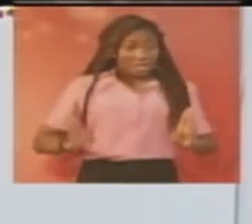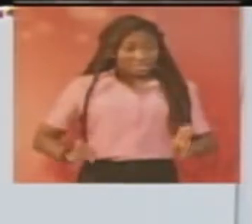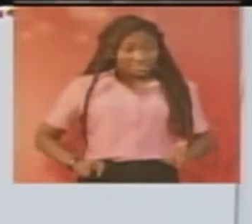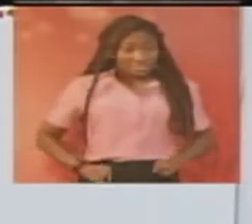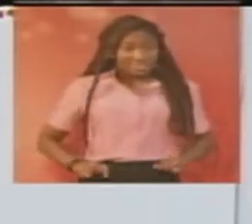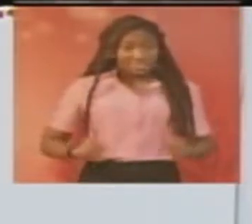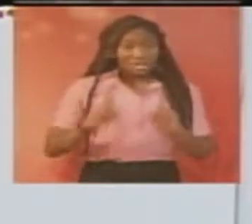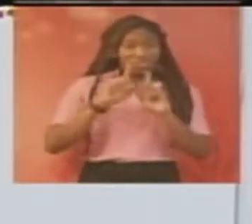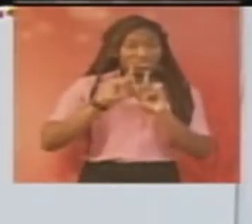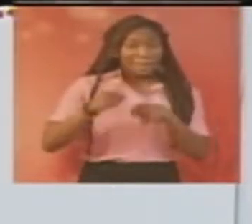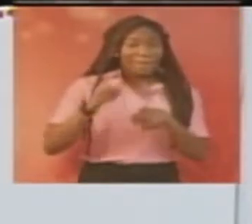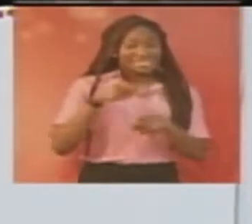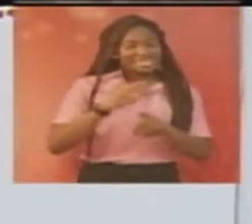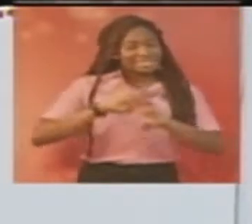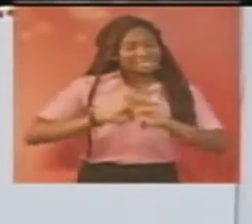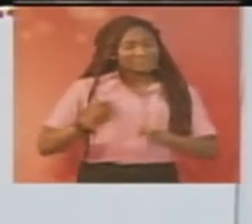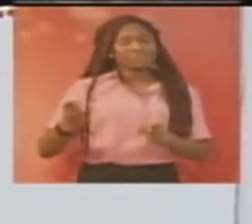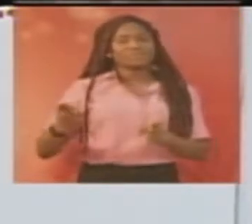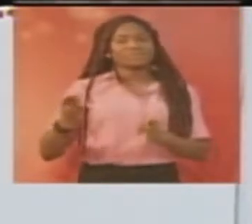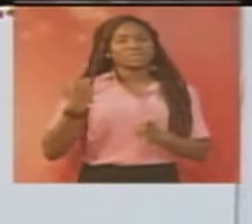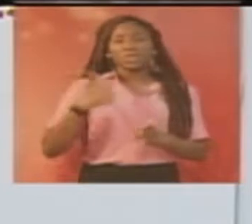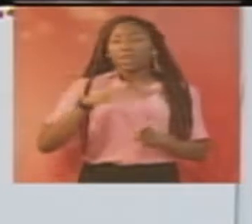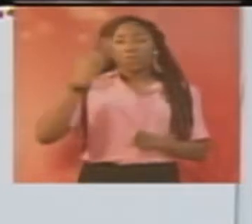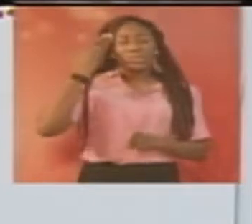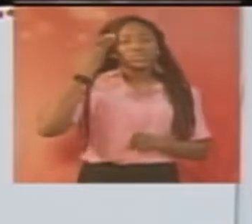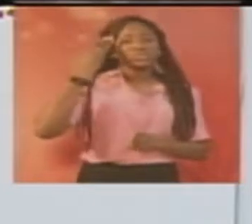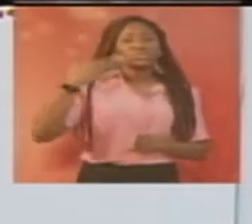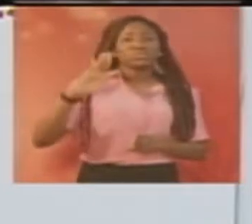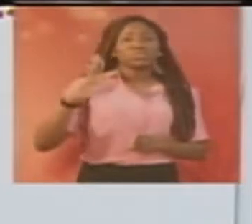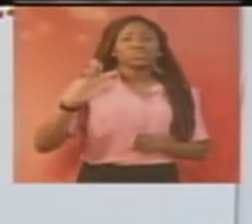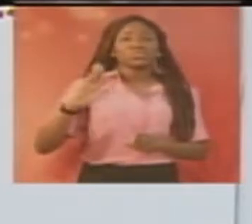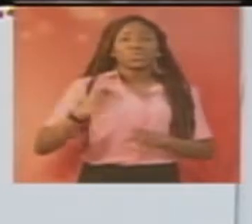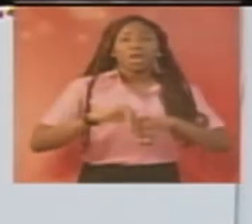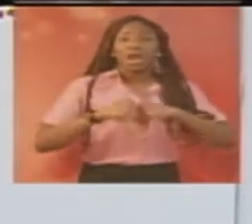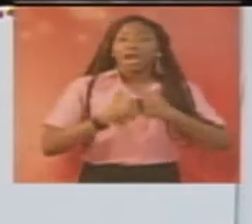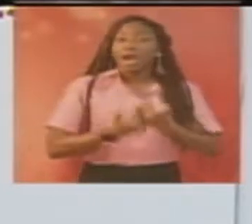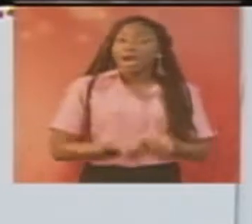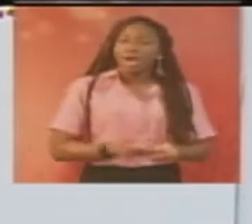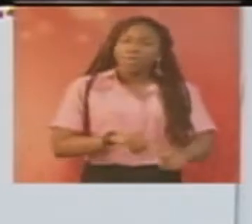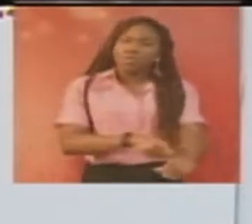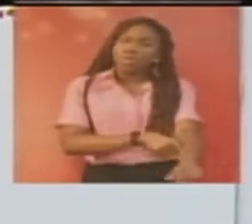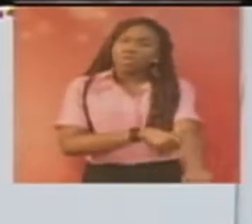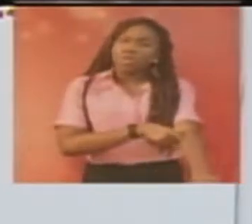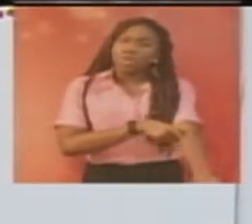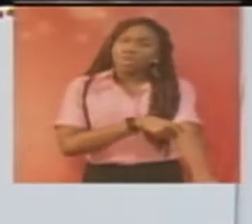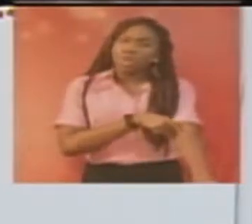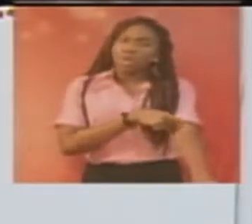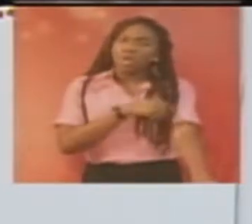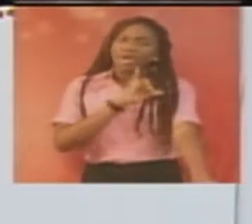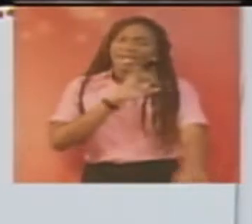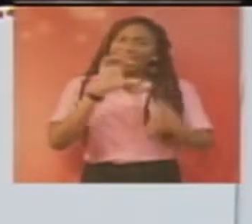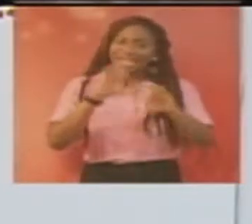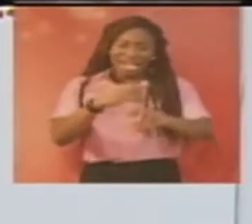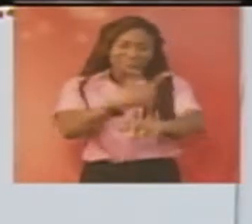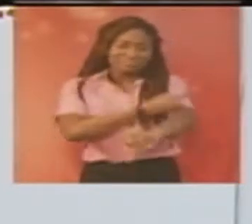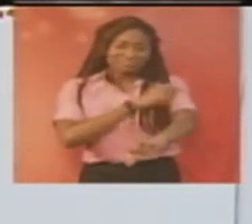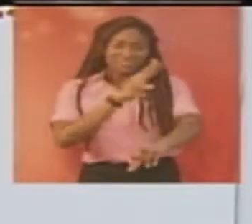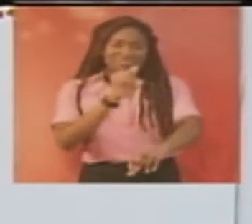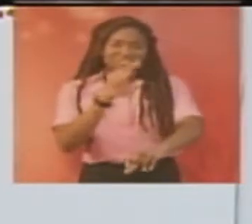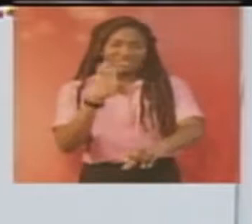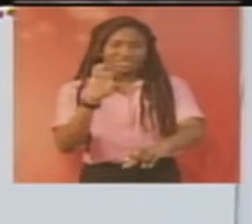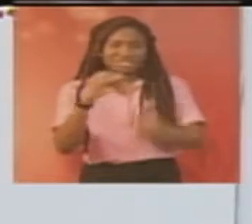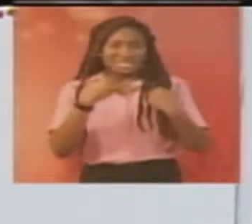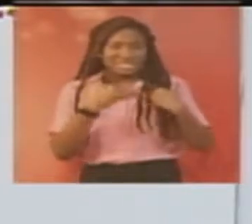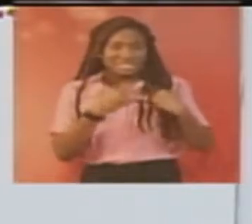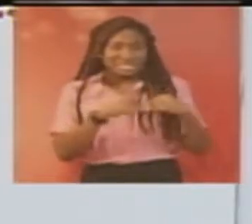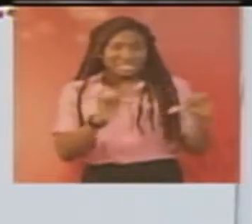we don't know a lot about is how long immunity to coronaviruses lasts. It seems to be at least, there's